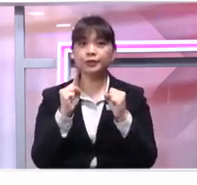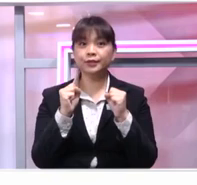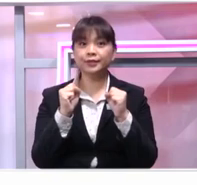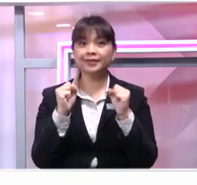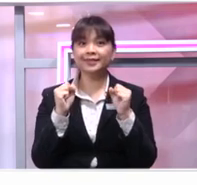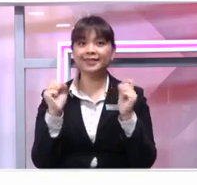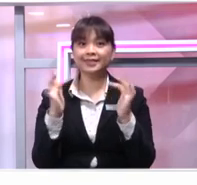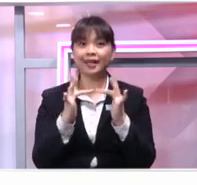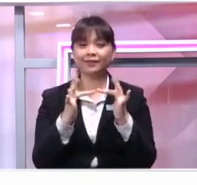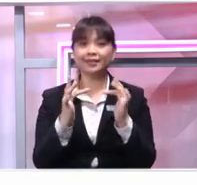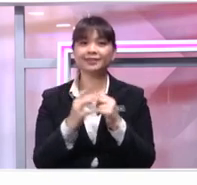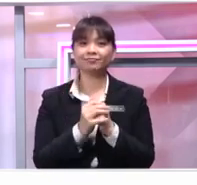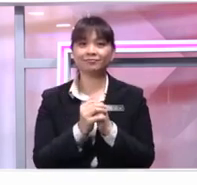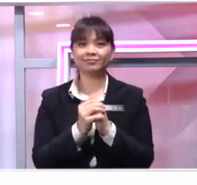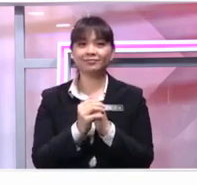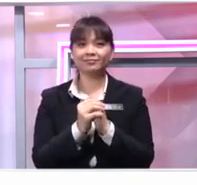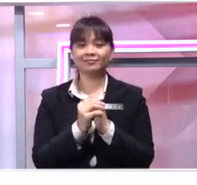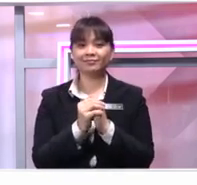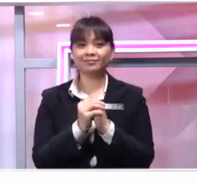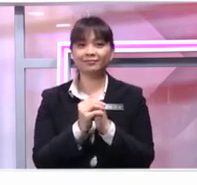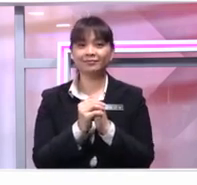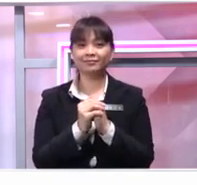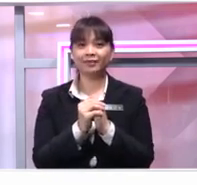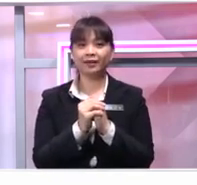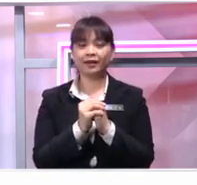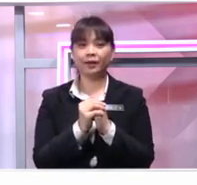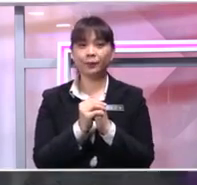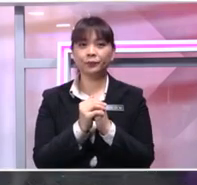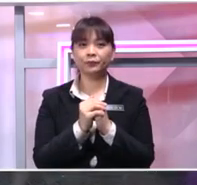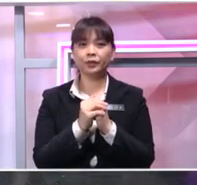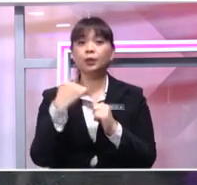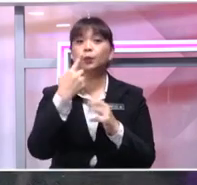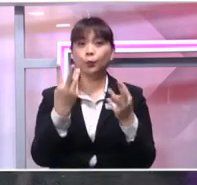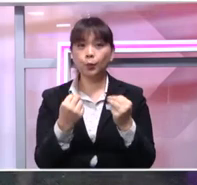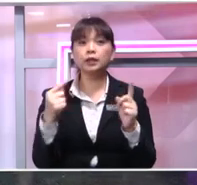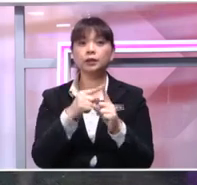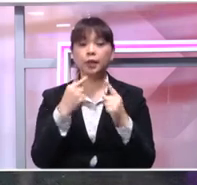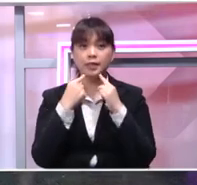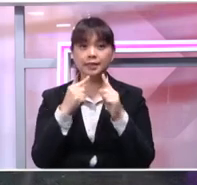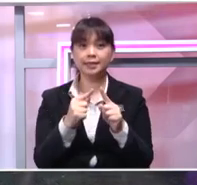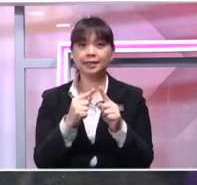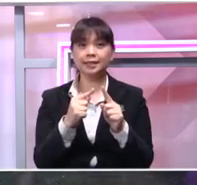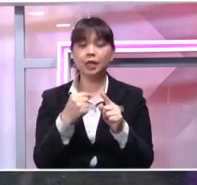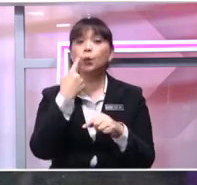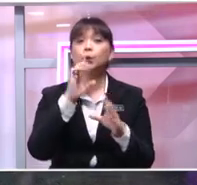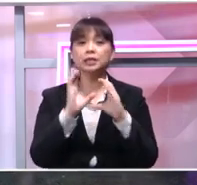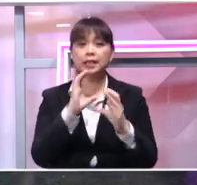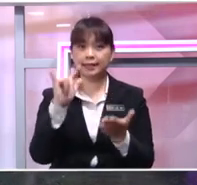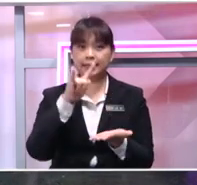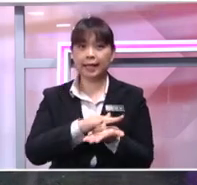the unpleasant situation. Okay. All right, who wants to answer? Who remember? Who said that?